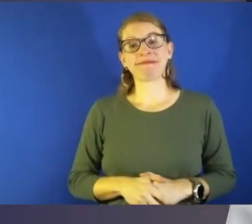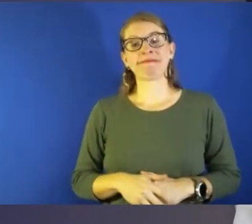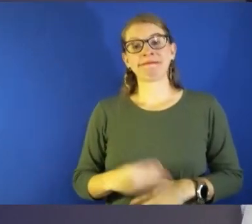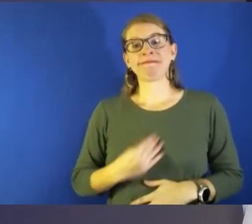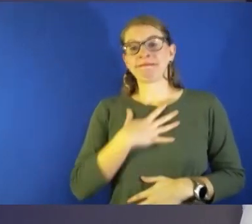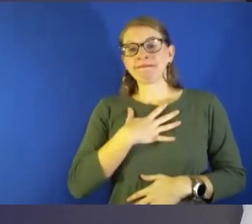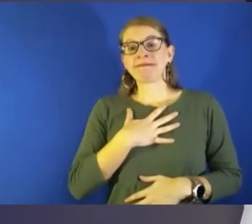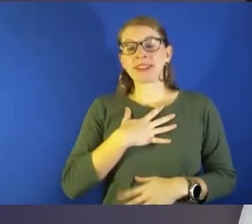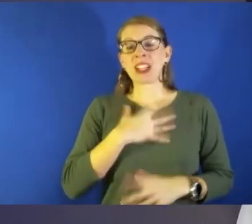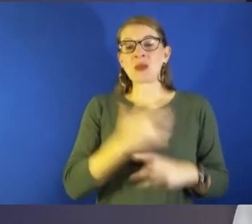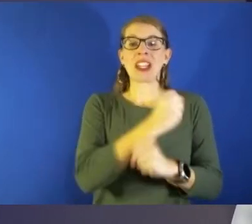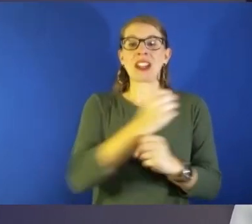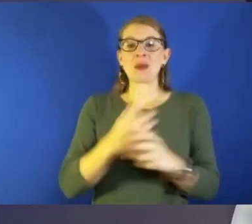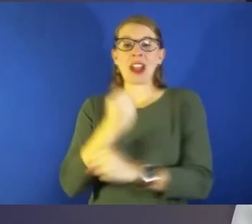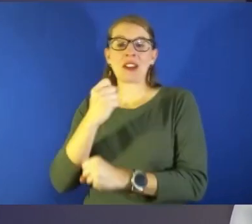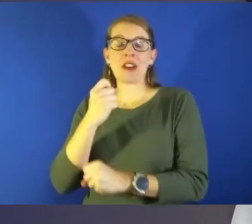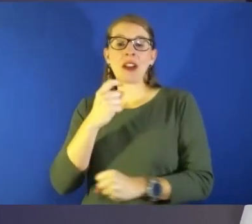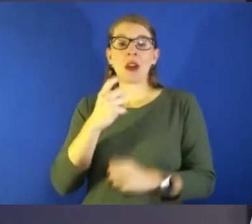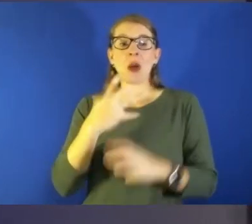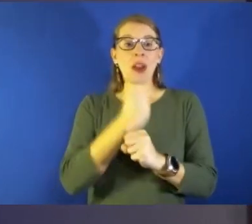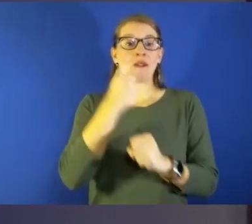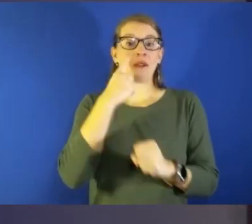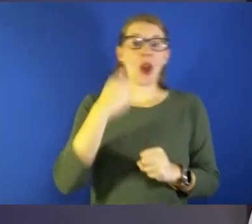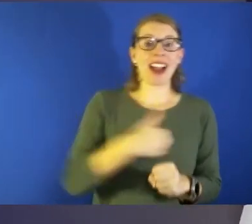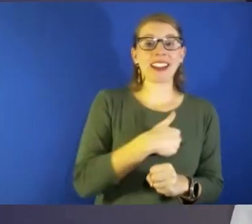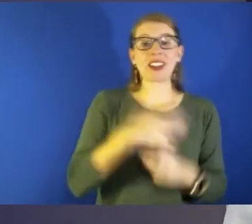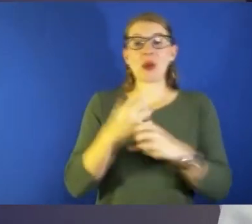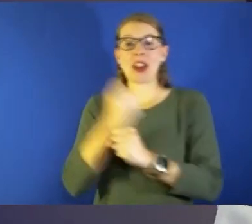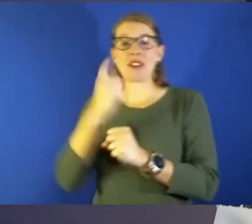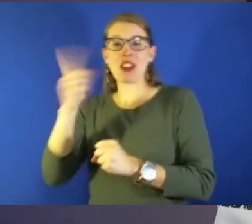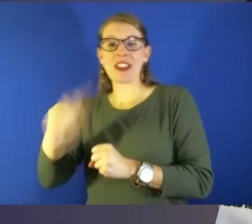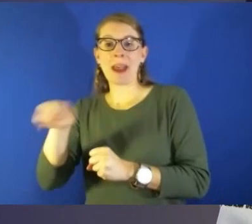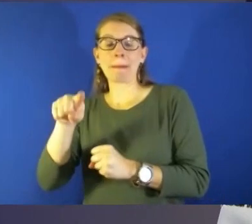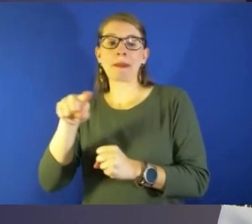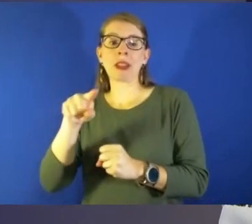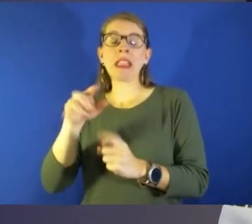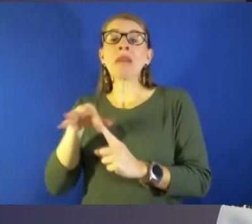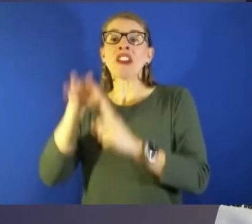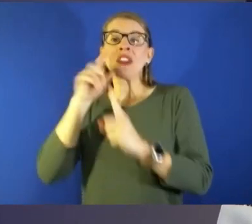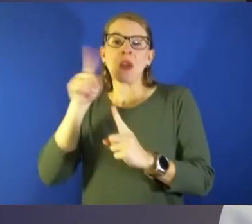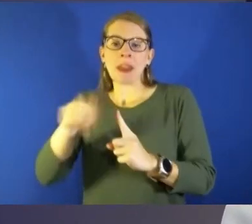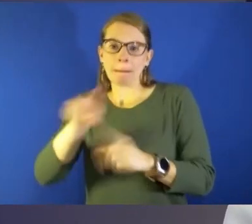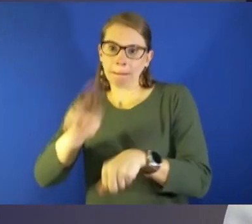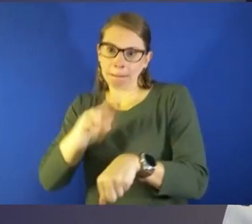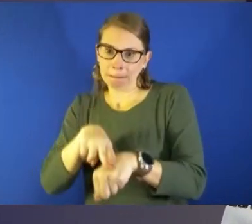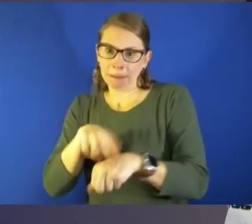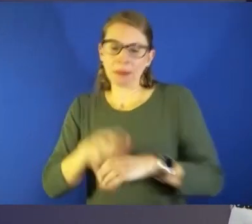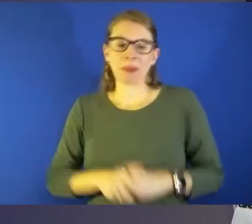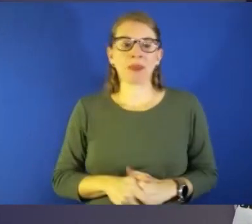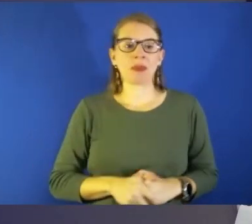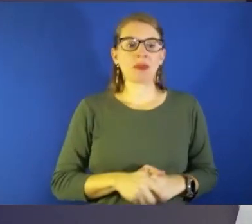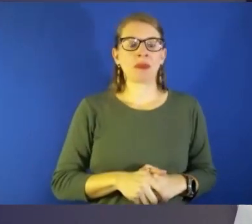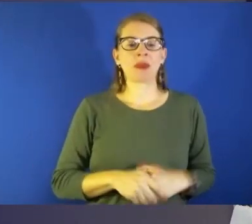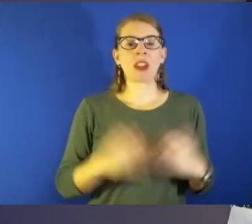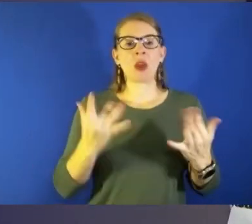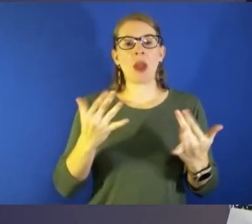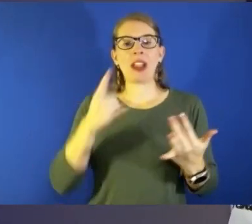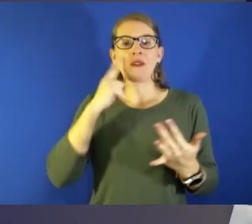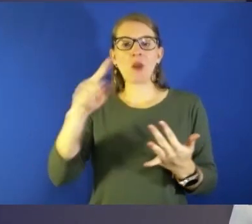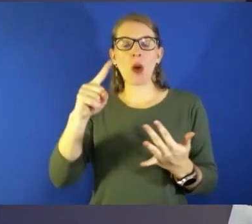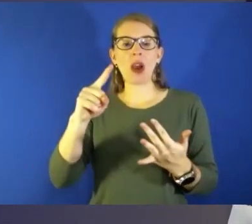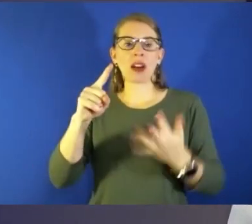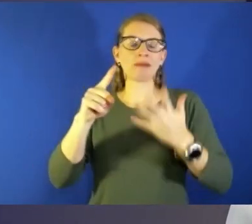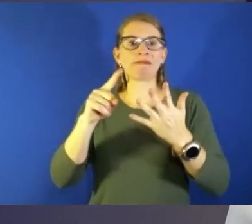for us and for them, and especially for them, of course. So what we have to wait for the pathology to come back, and that